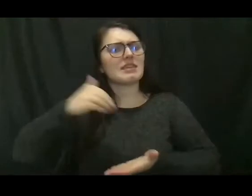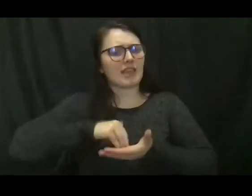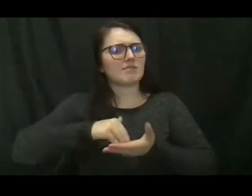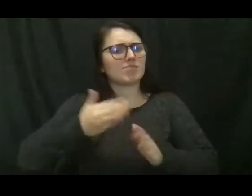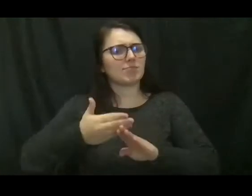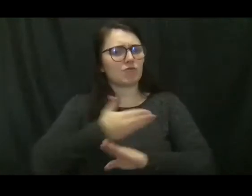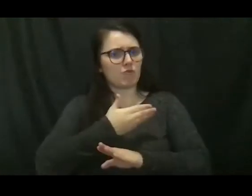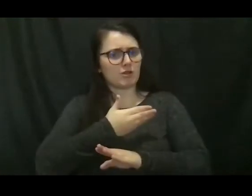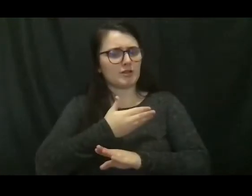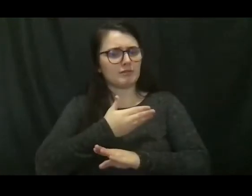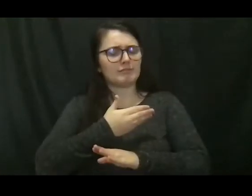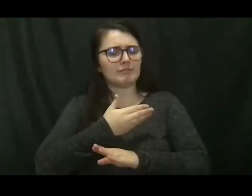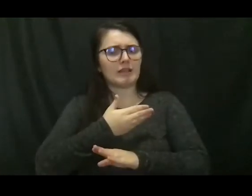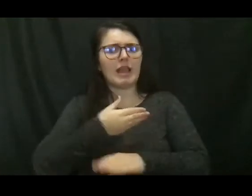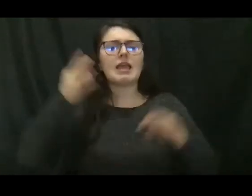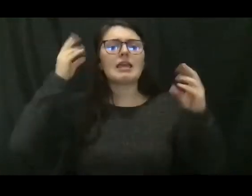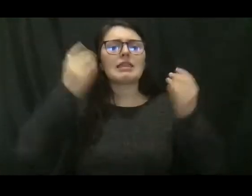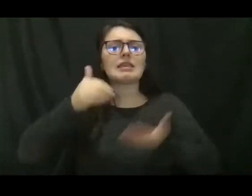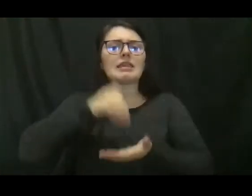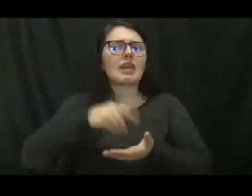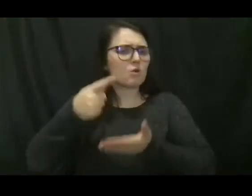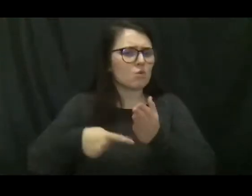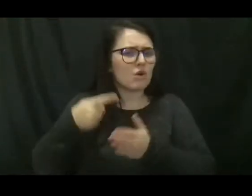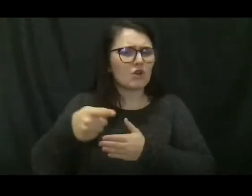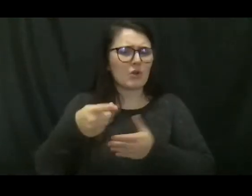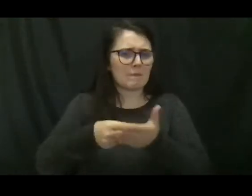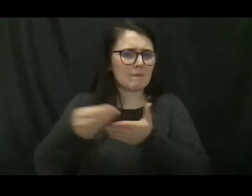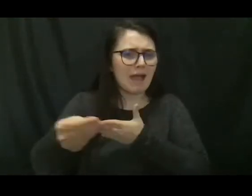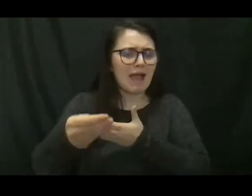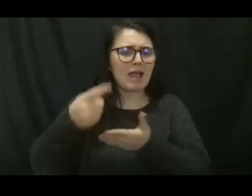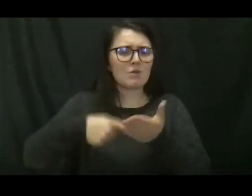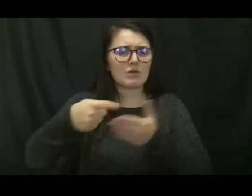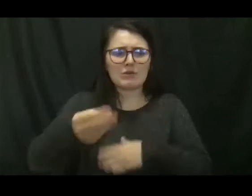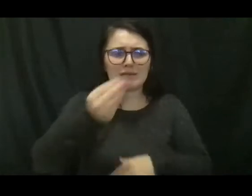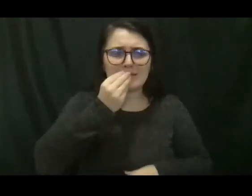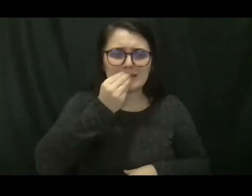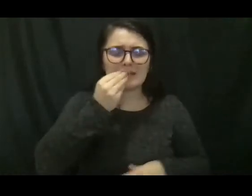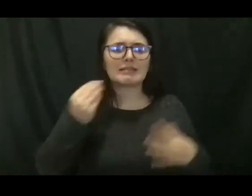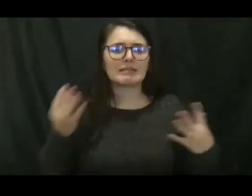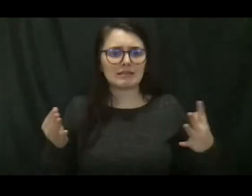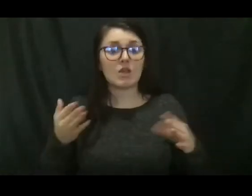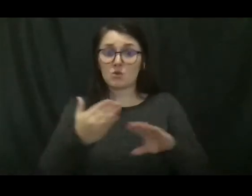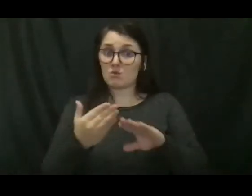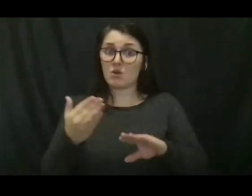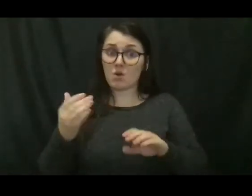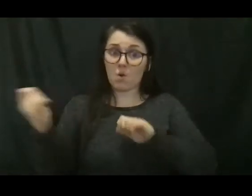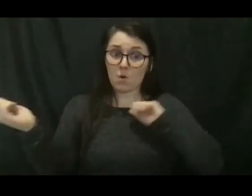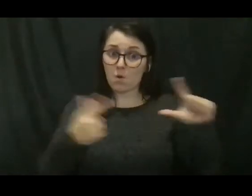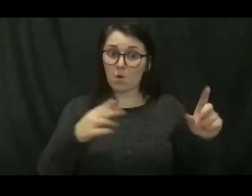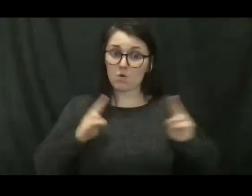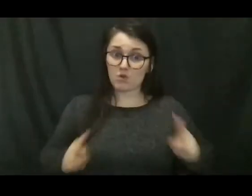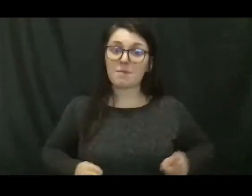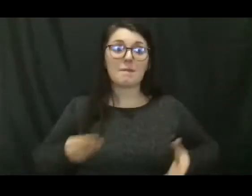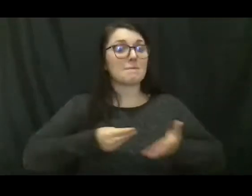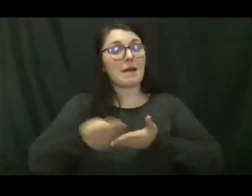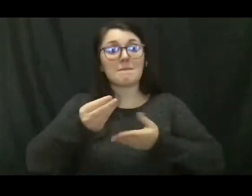rethink what you're buying, what you're consuming. We are all consumers. We like to buy stuff.